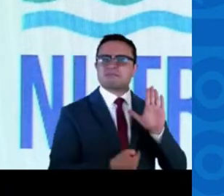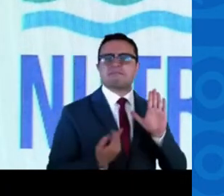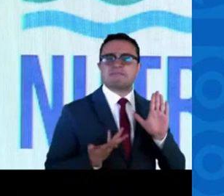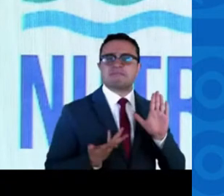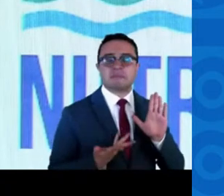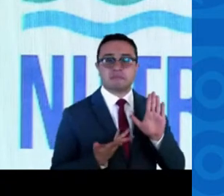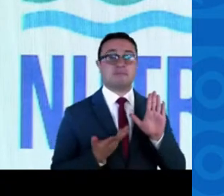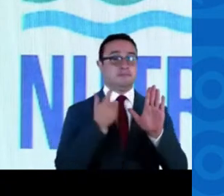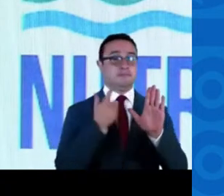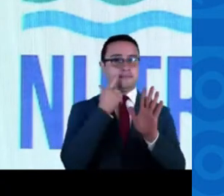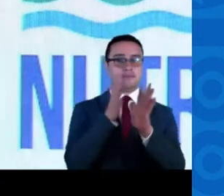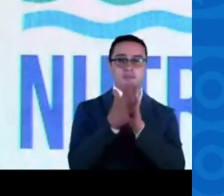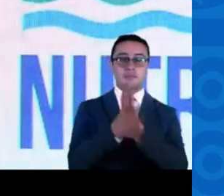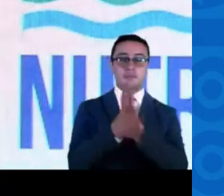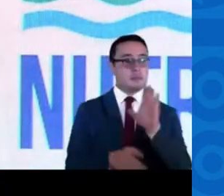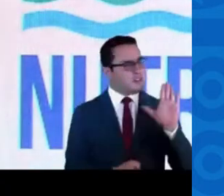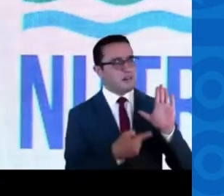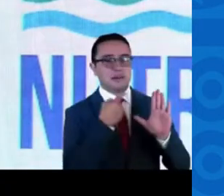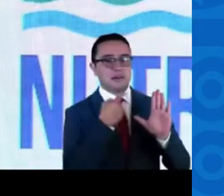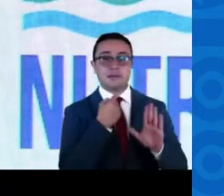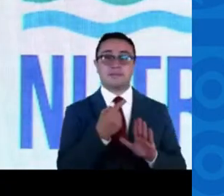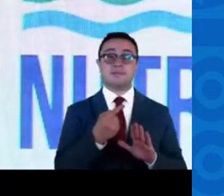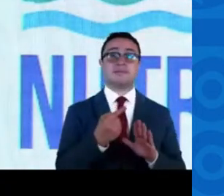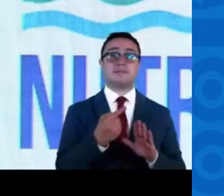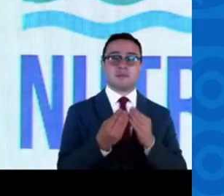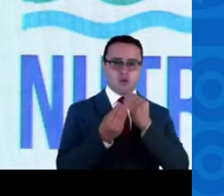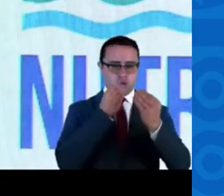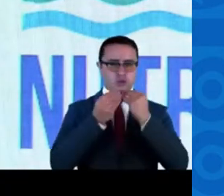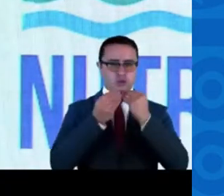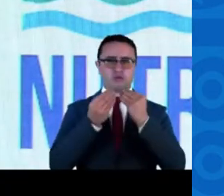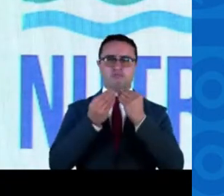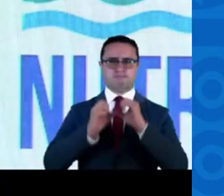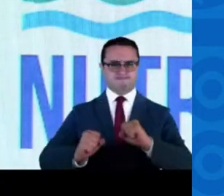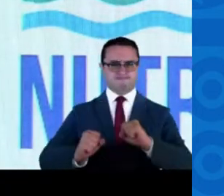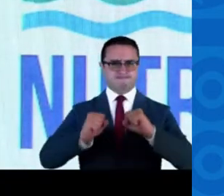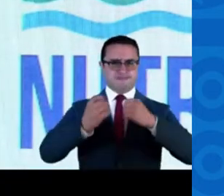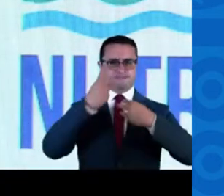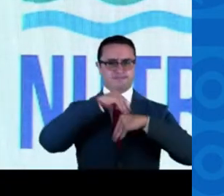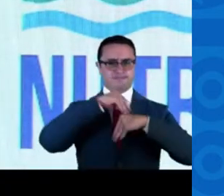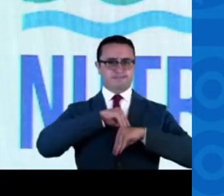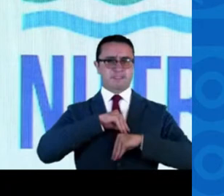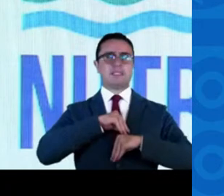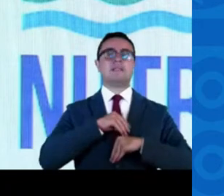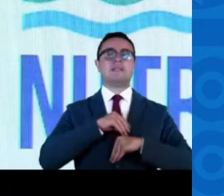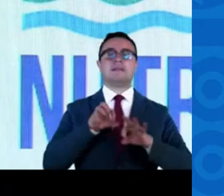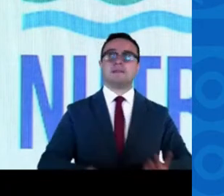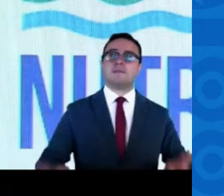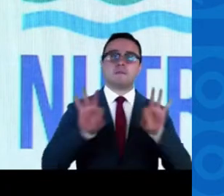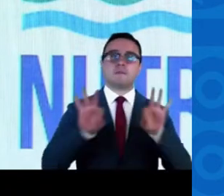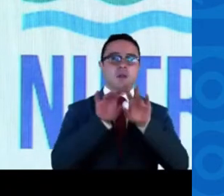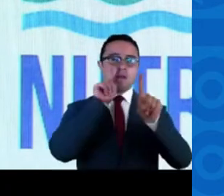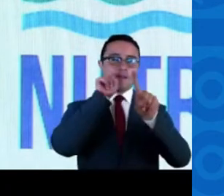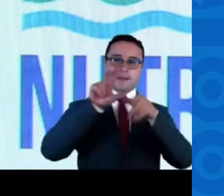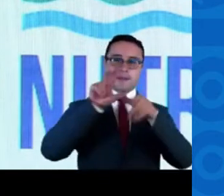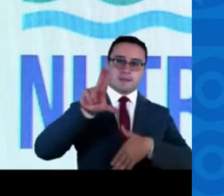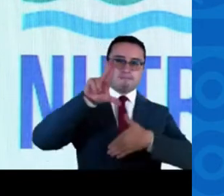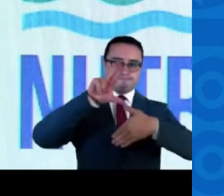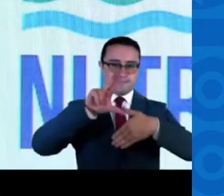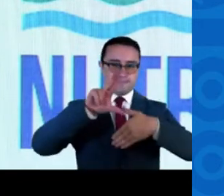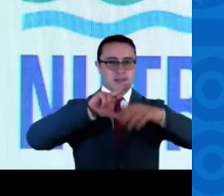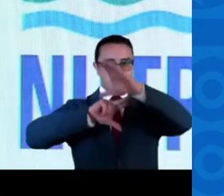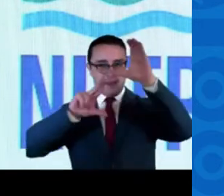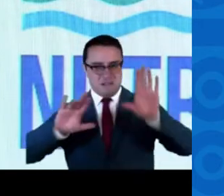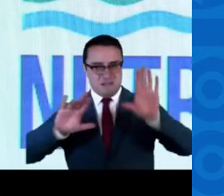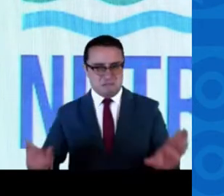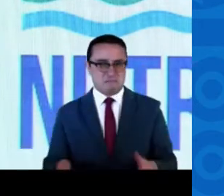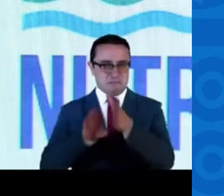in which they declare nutrition and food security as the main axis for the development,